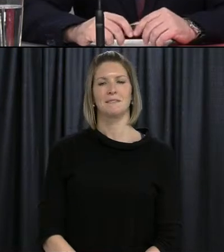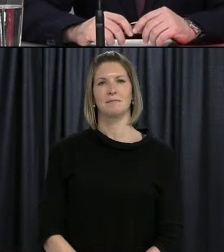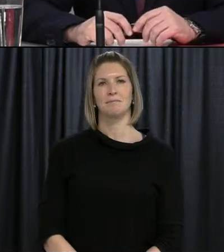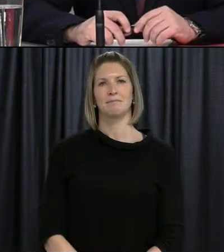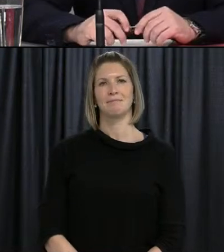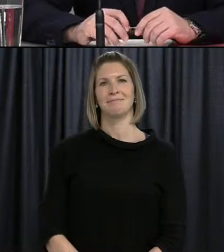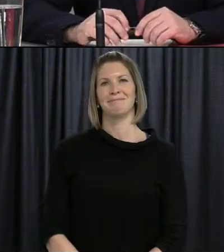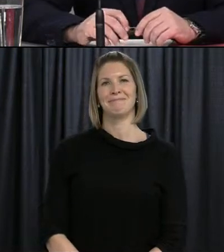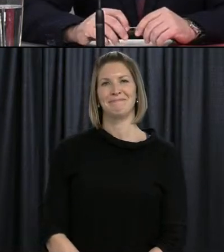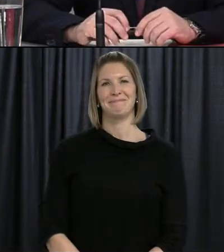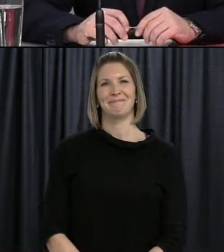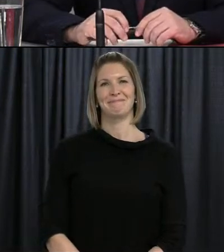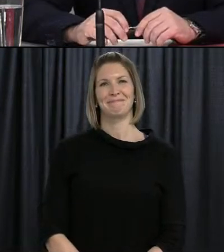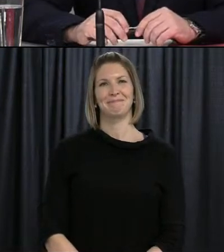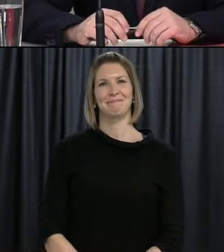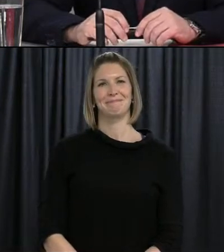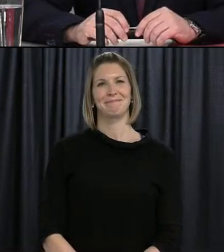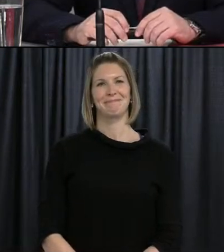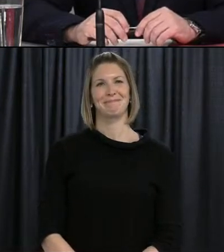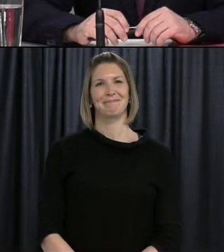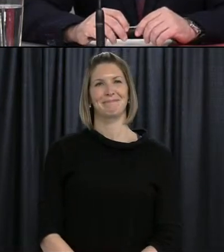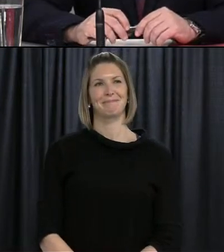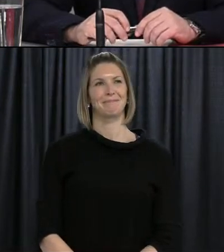Should we restart?